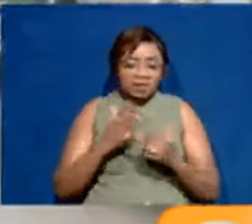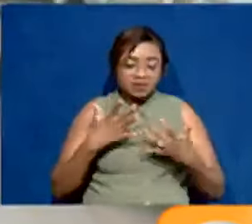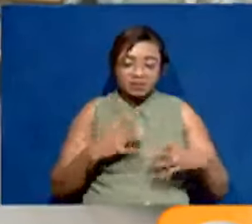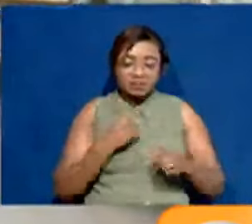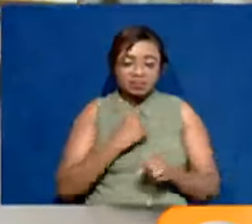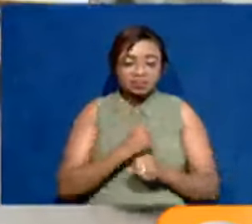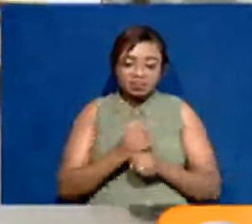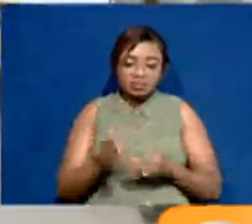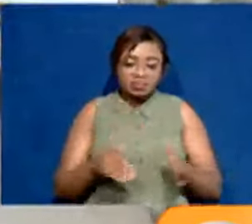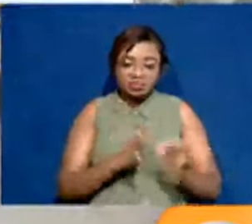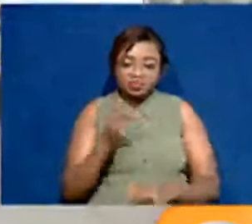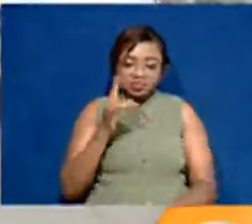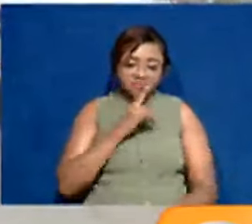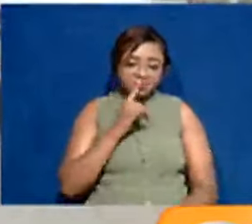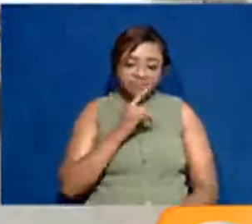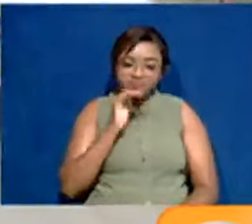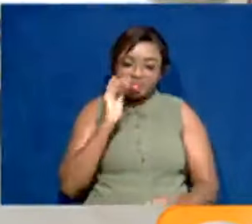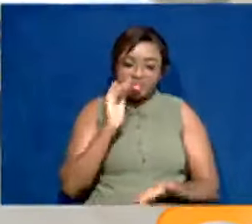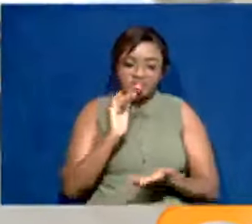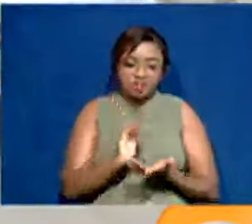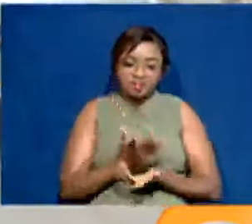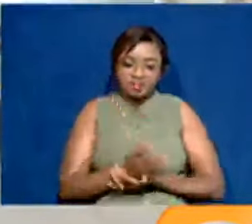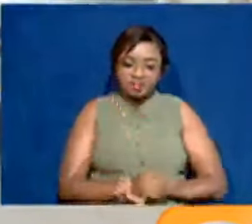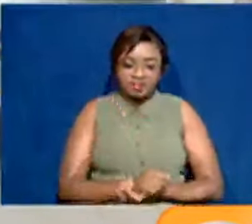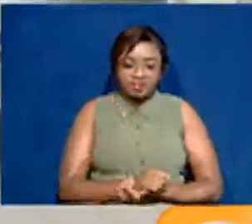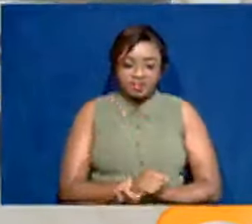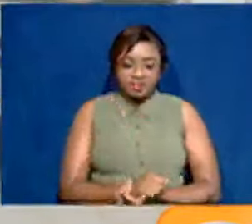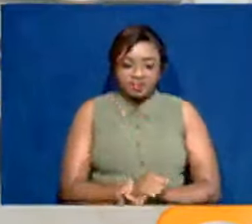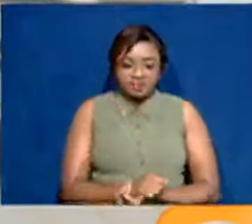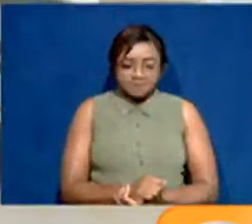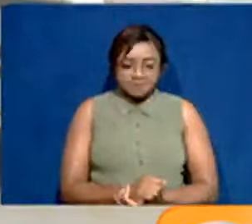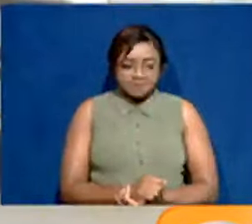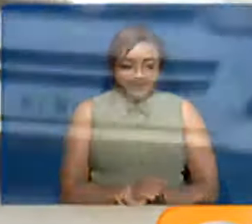of farmers are at risk. Martin Monene, Citizen TV, Nyeri County.